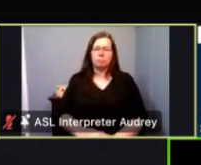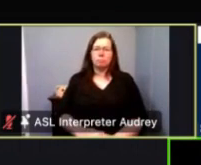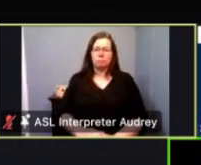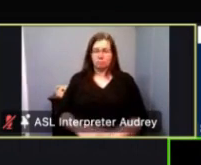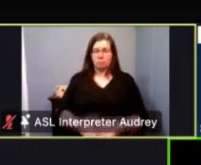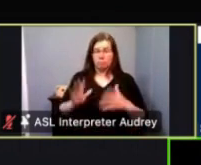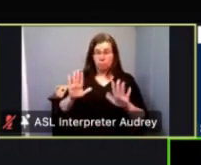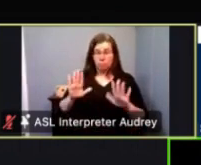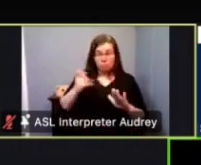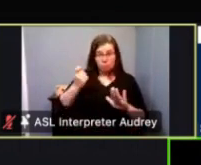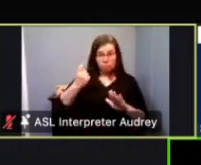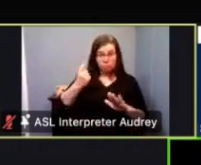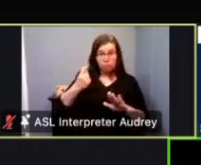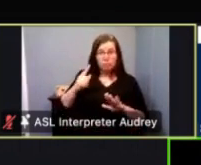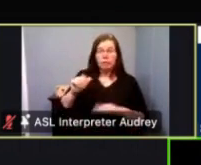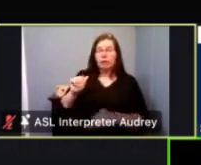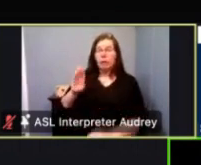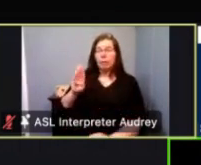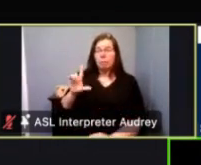So ableism is